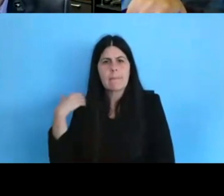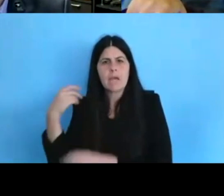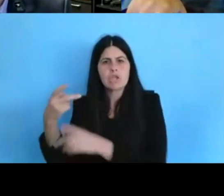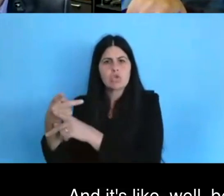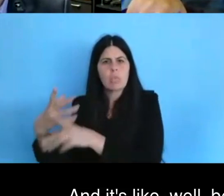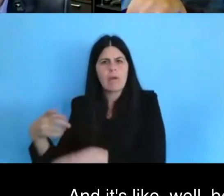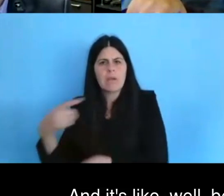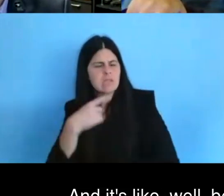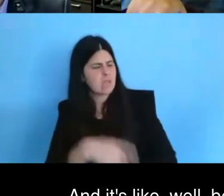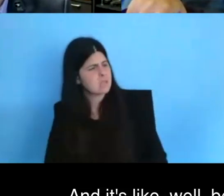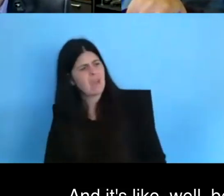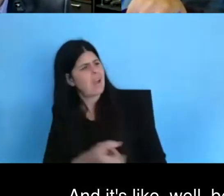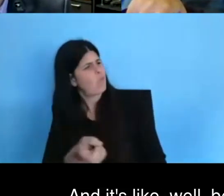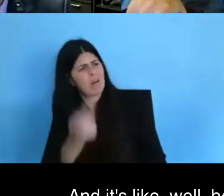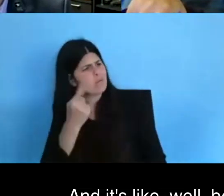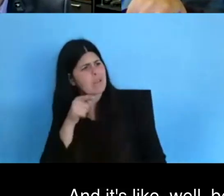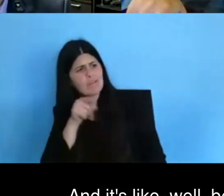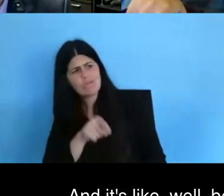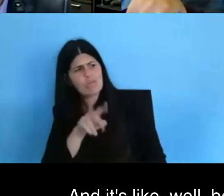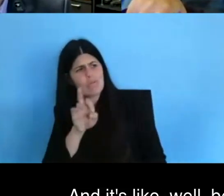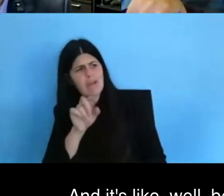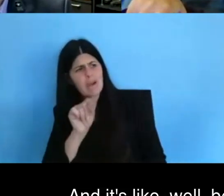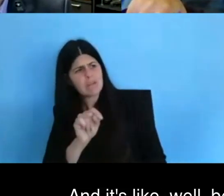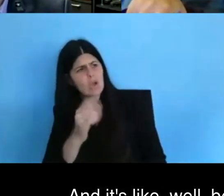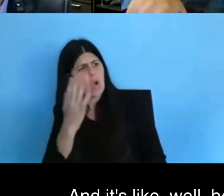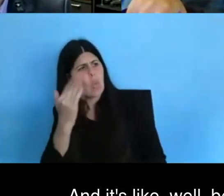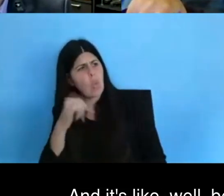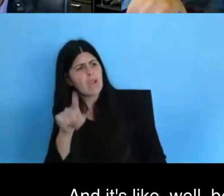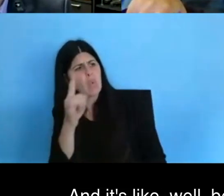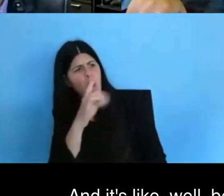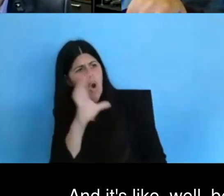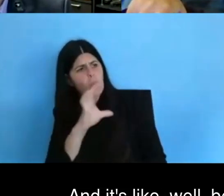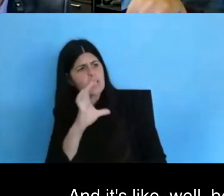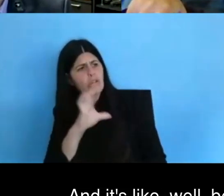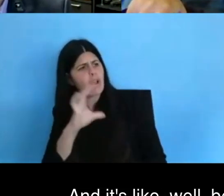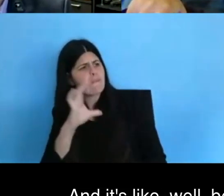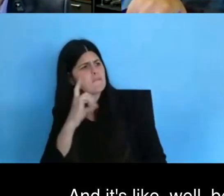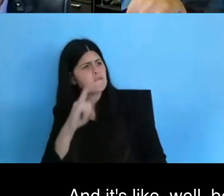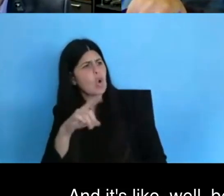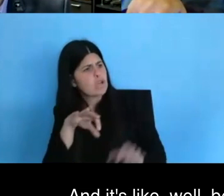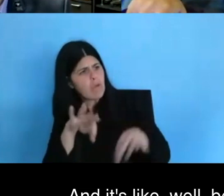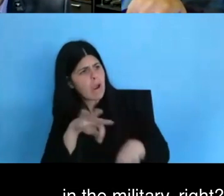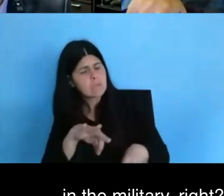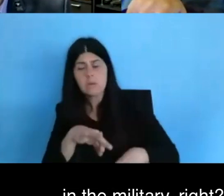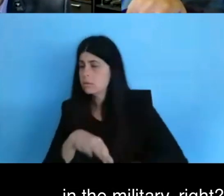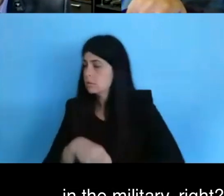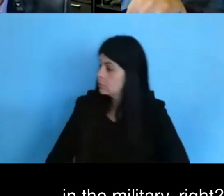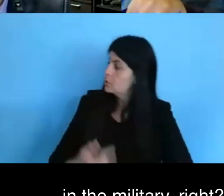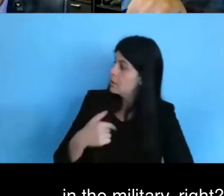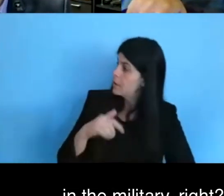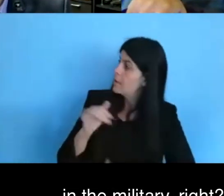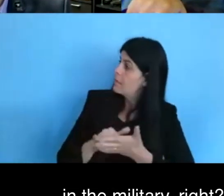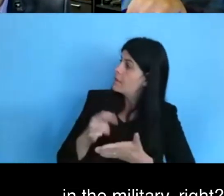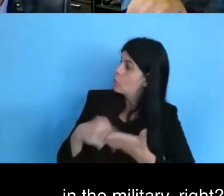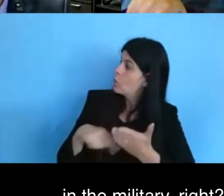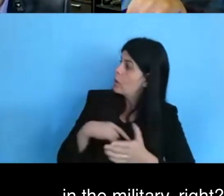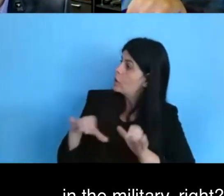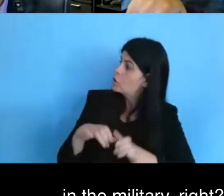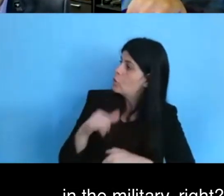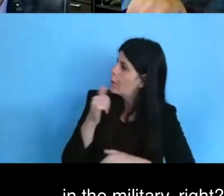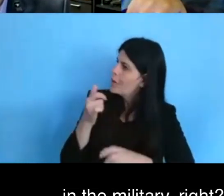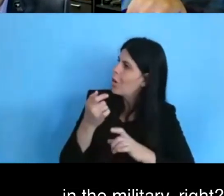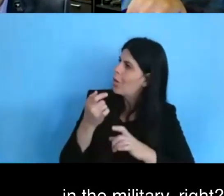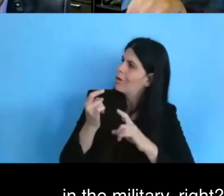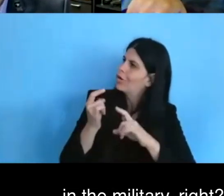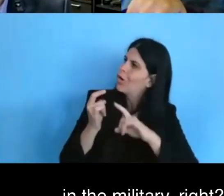direction? And it's like, well, because that's what we do, right? We don't run off and do our own thing in the military, right?